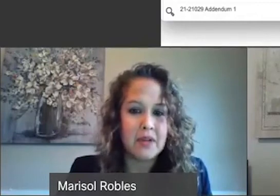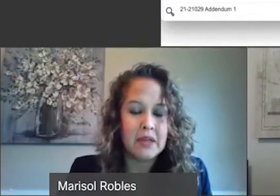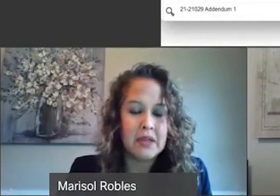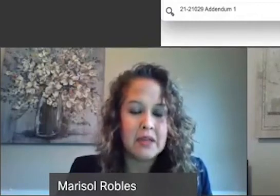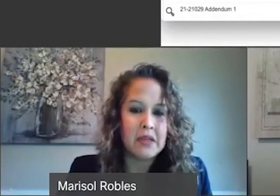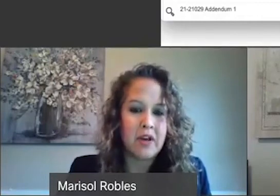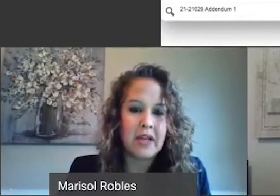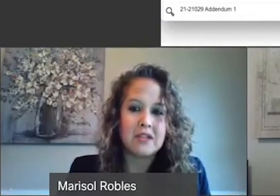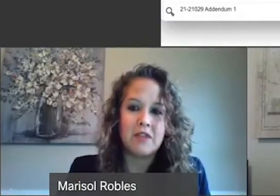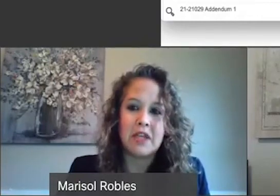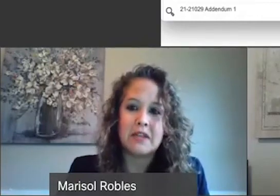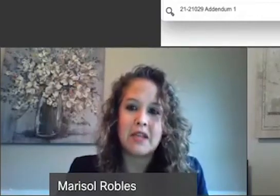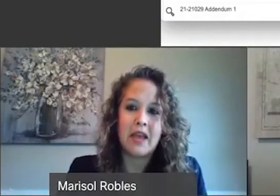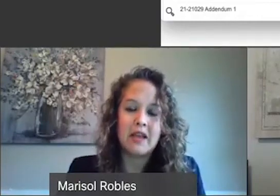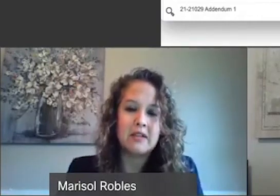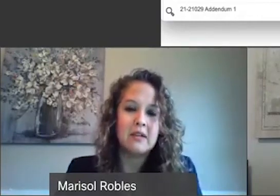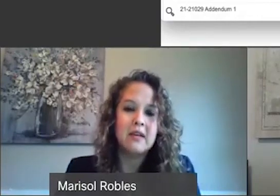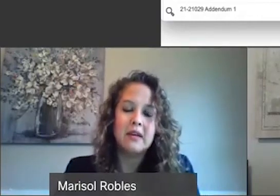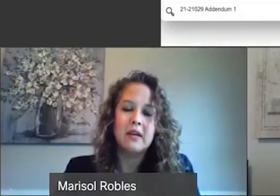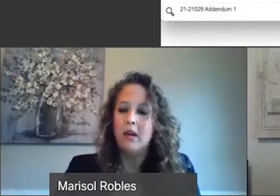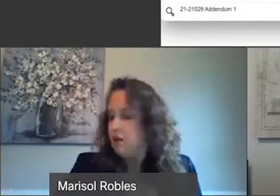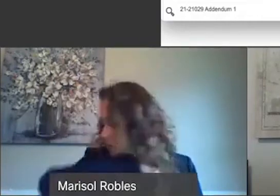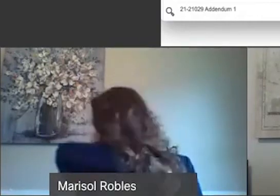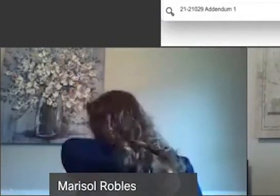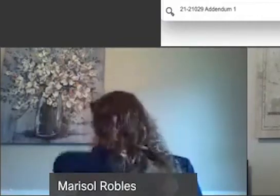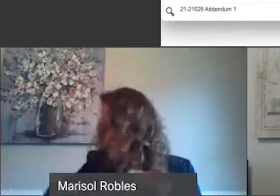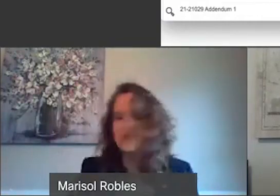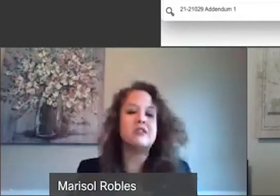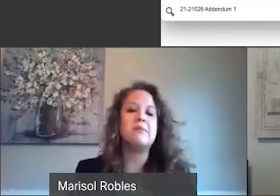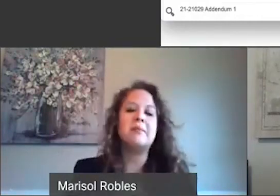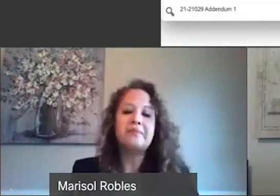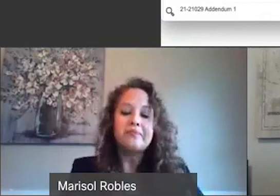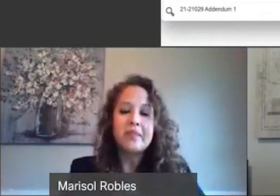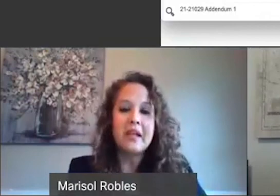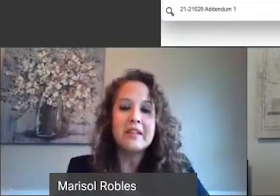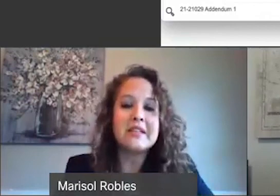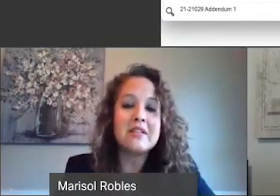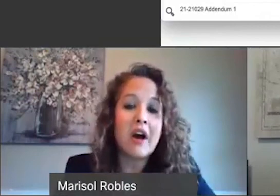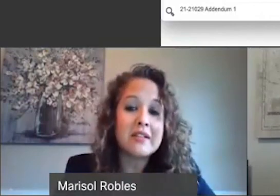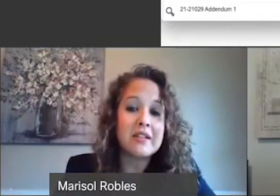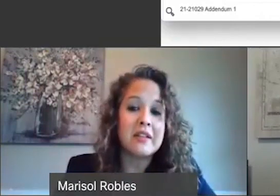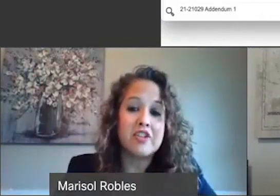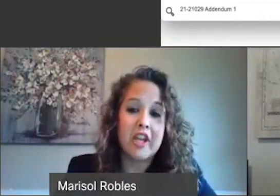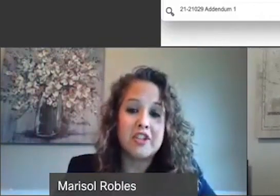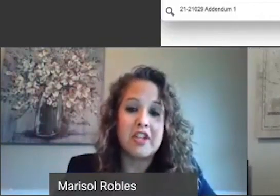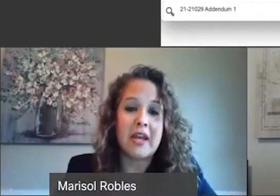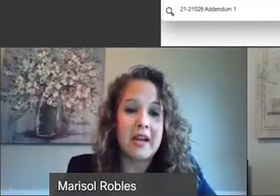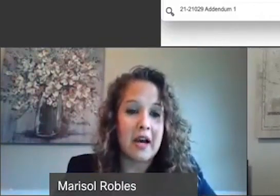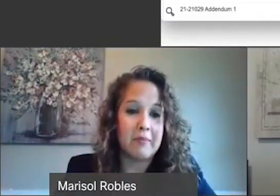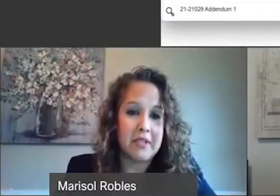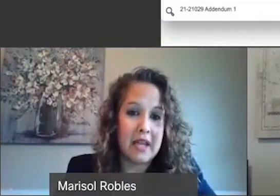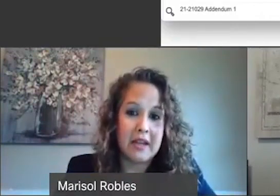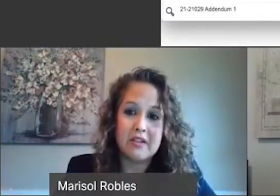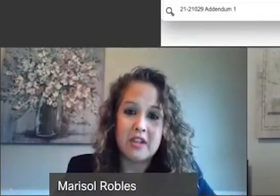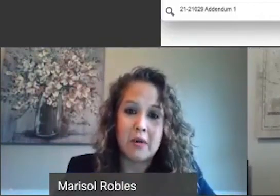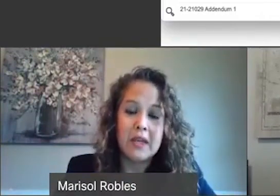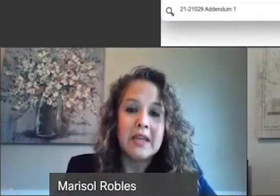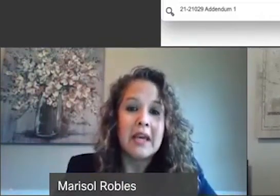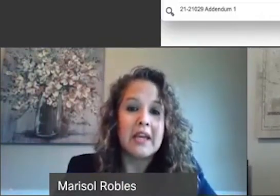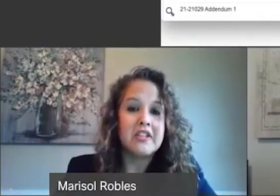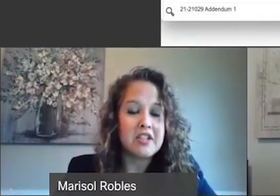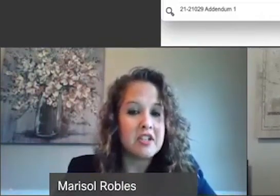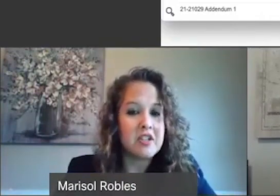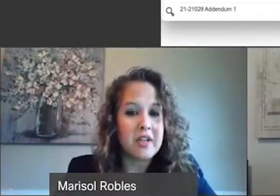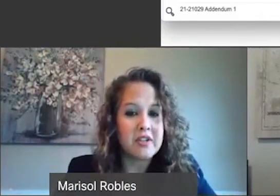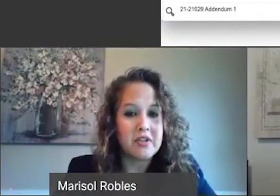and pipe and all kinds of things. And excuse me, this is constantly changing and